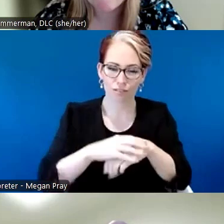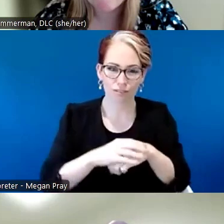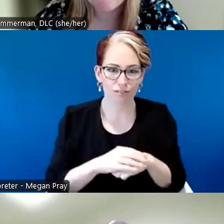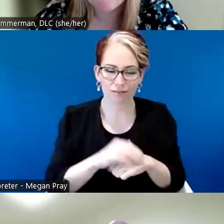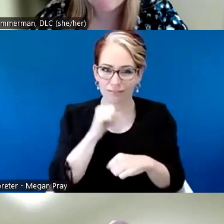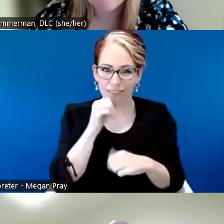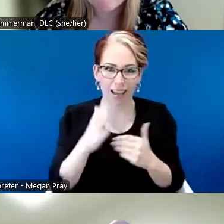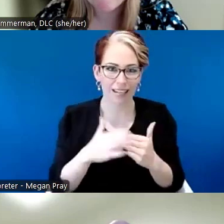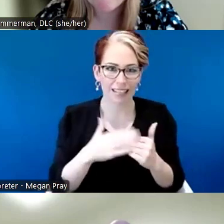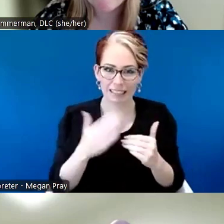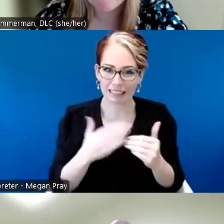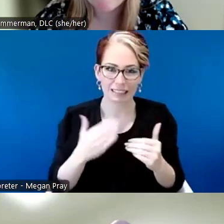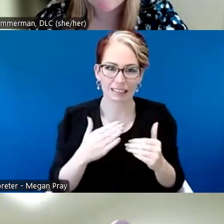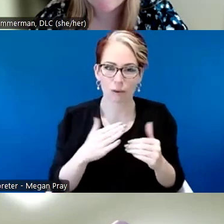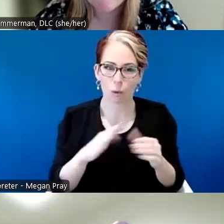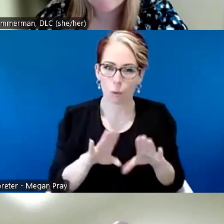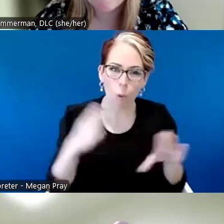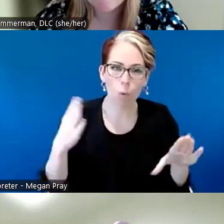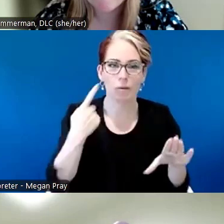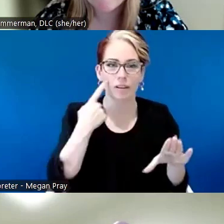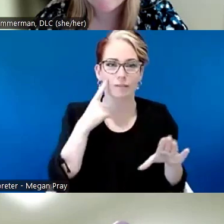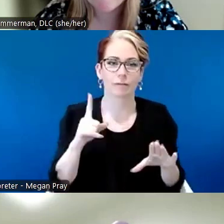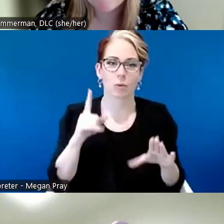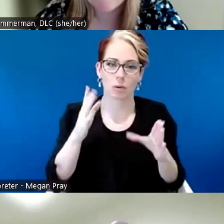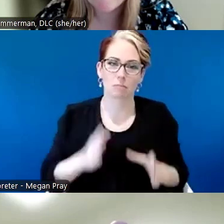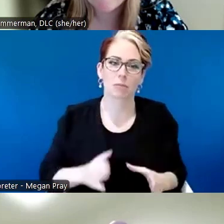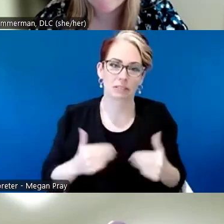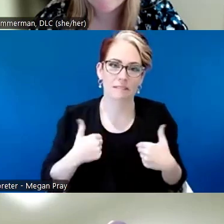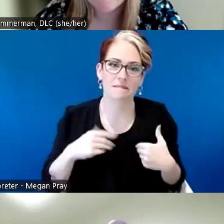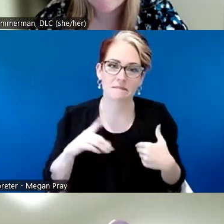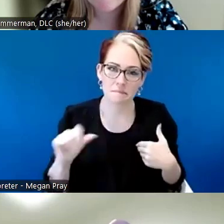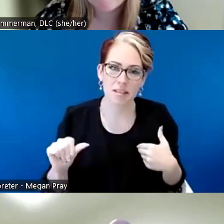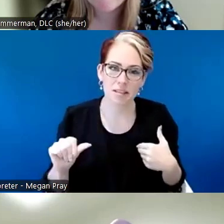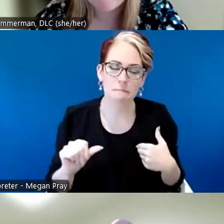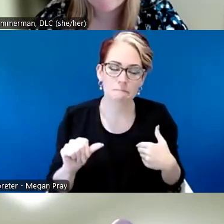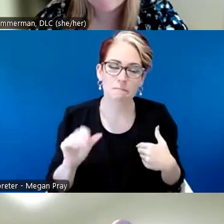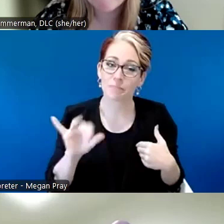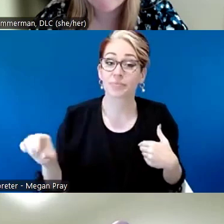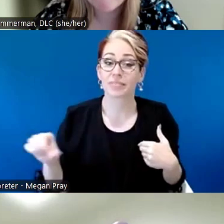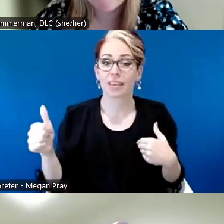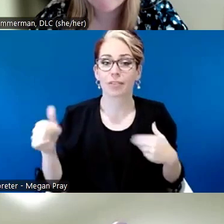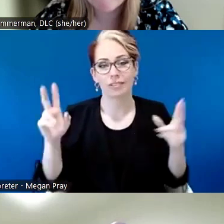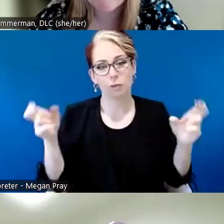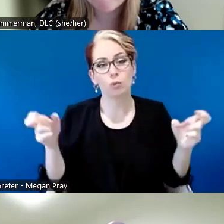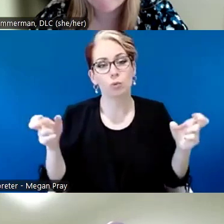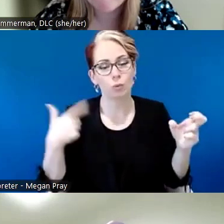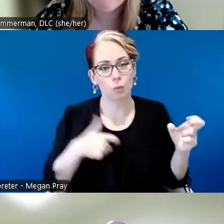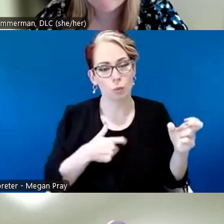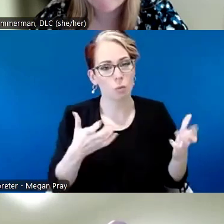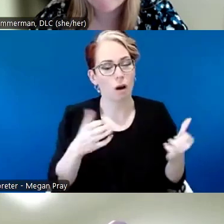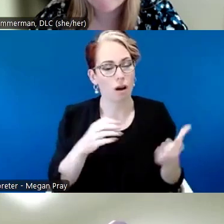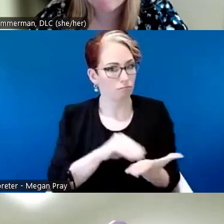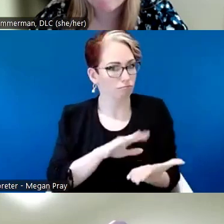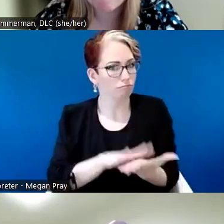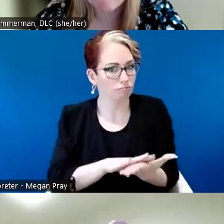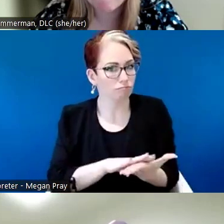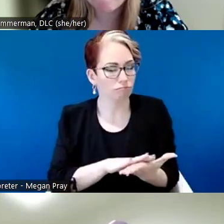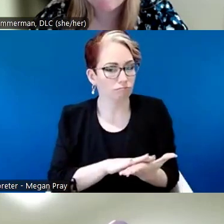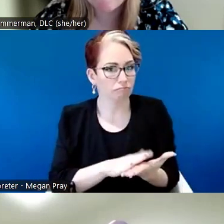with a disability. So, so that would be another issue that we would certainly want to have brought to our